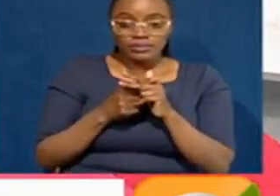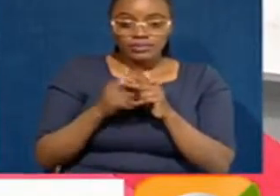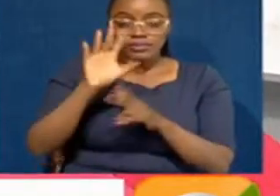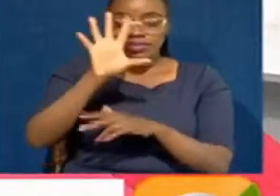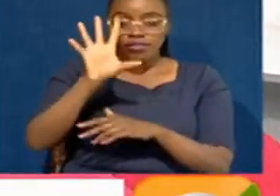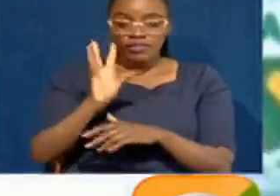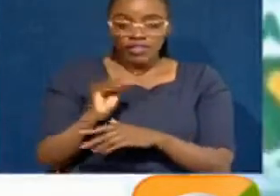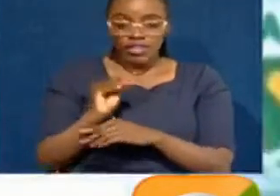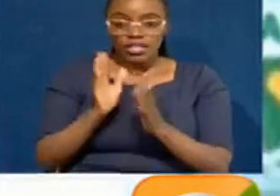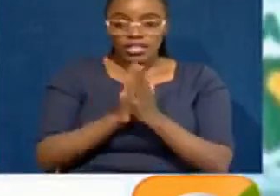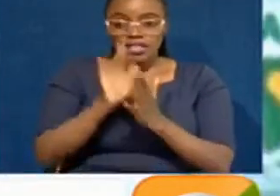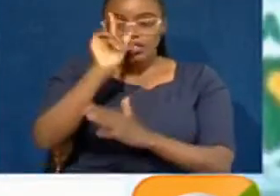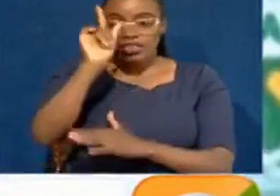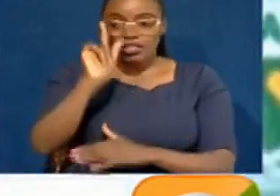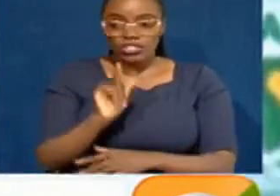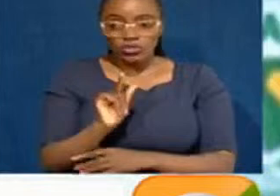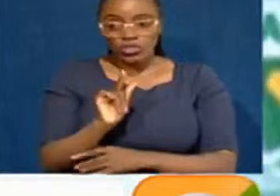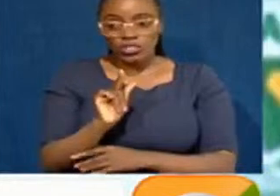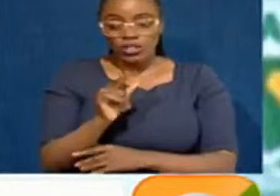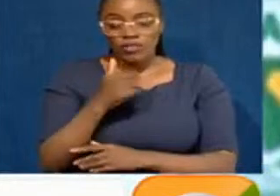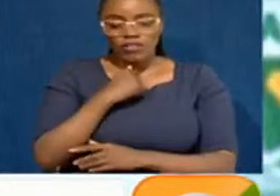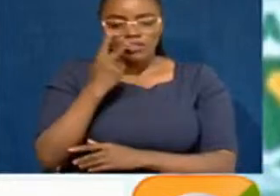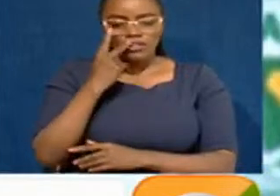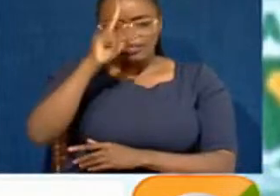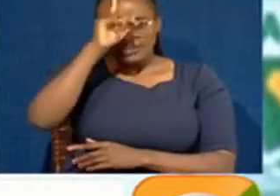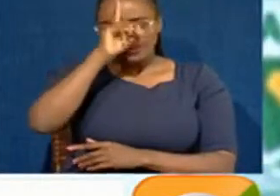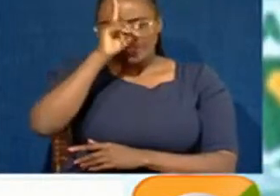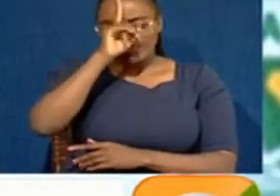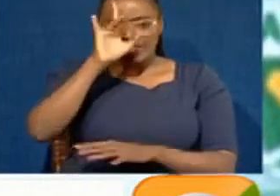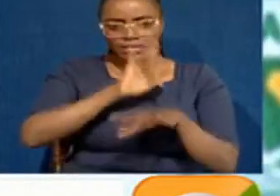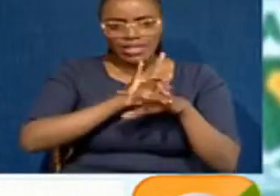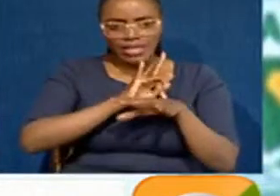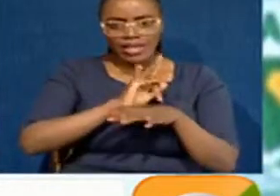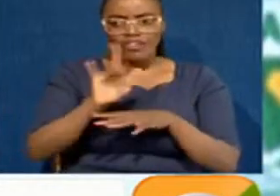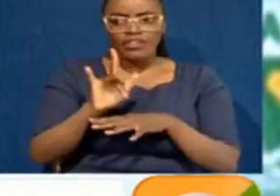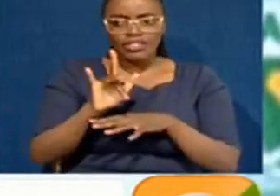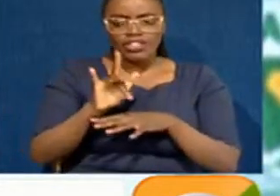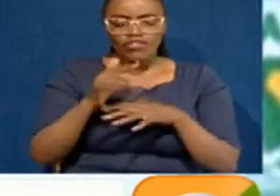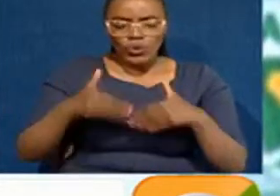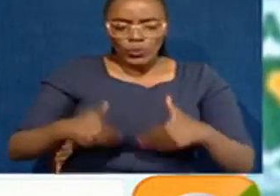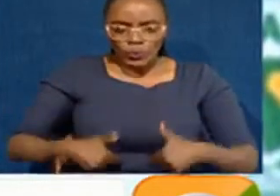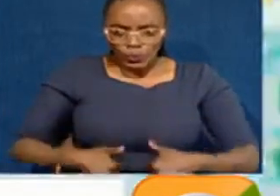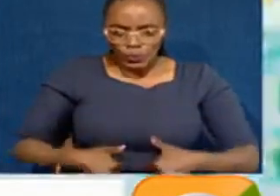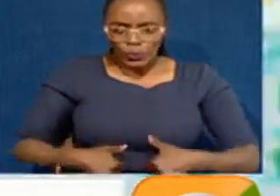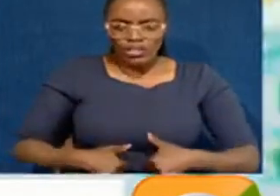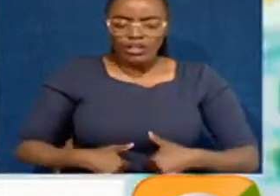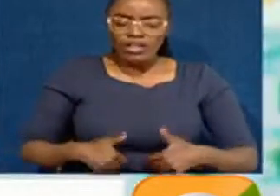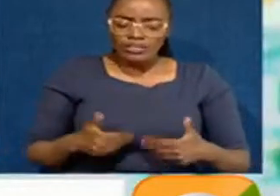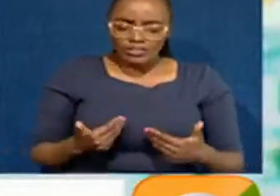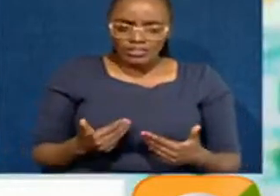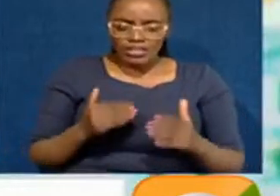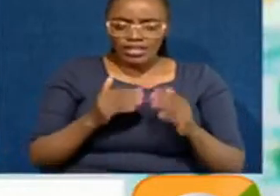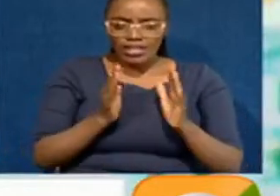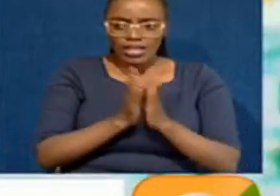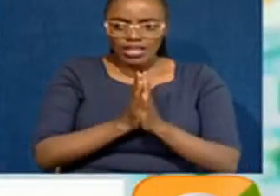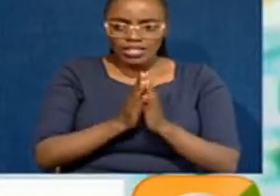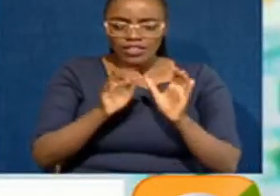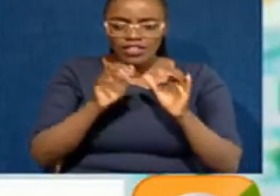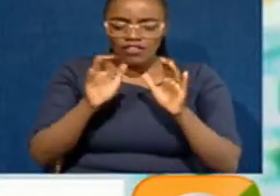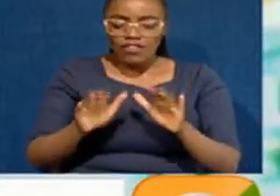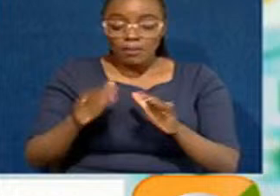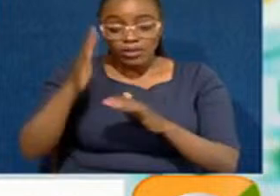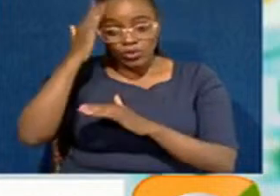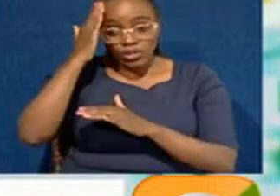Africa and the region has seen quite some serious devastating effects of drought, famine. We all